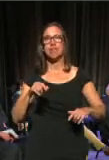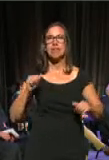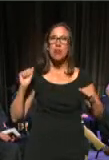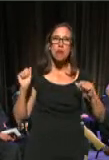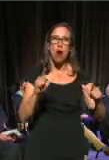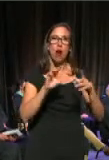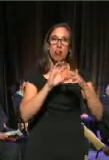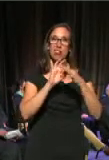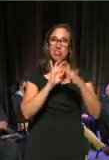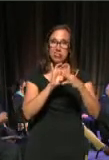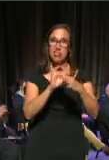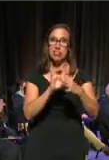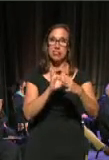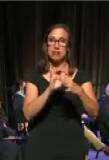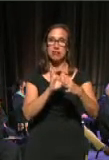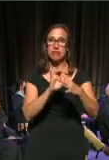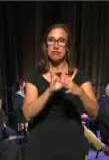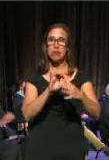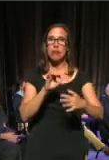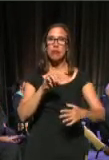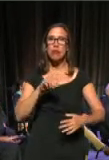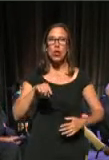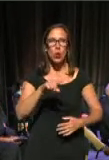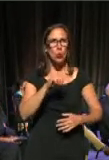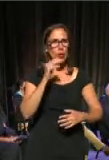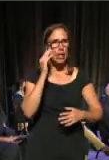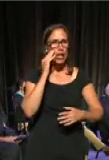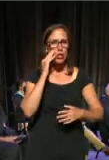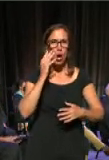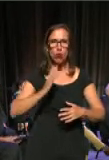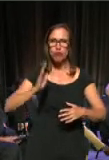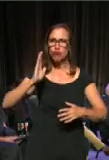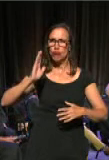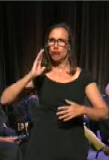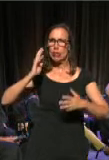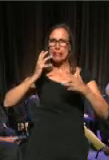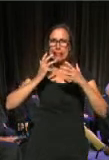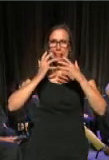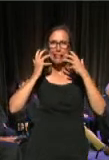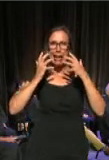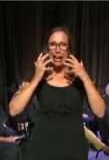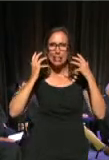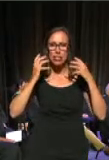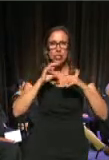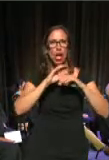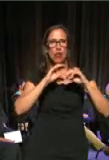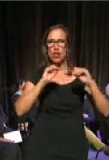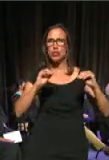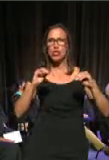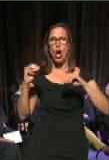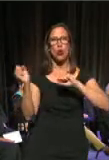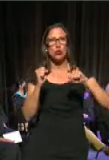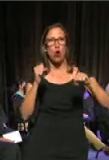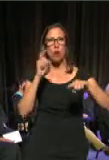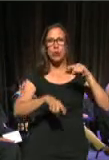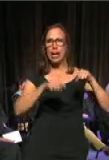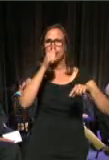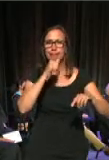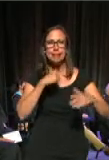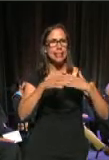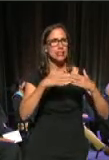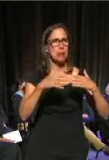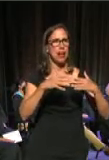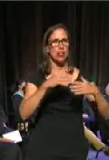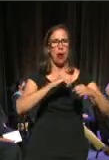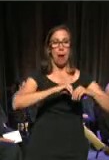all connected. We knew as tenacious tigers, there's no storm we can't weather, be it a pandemic